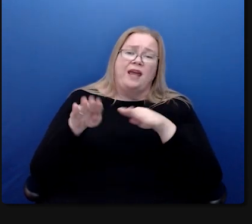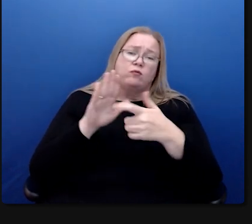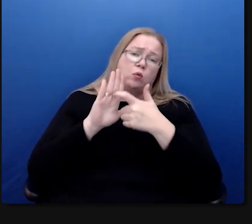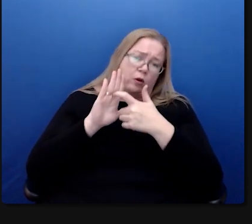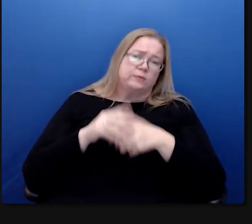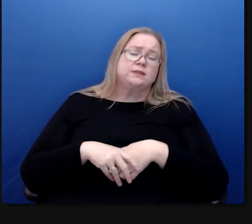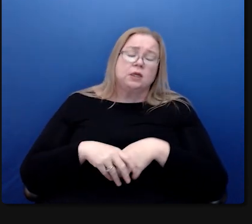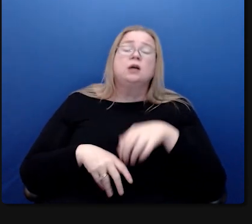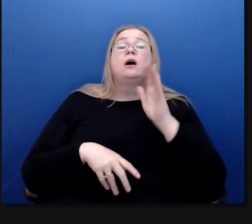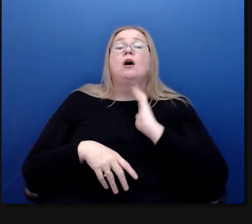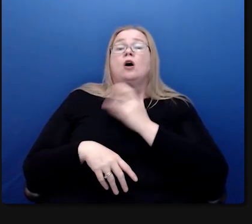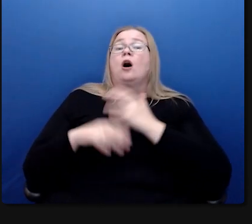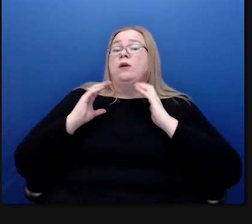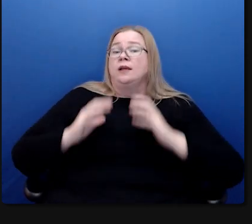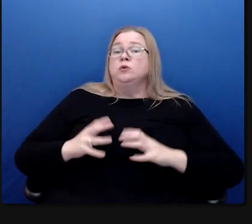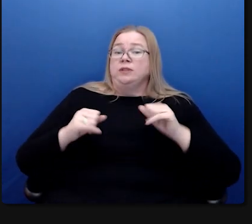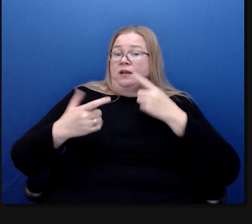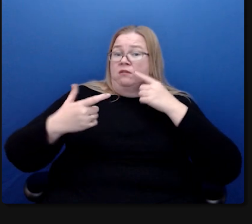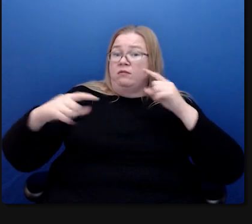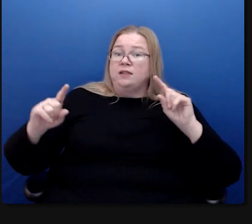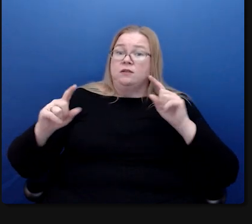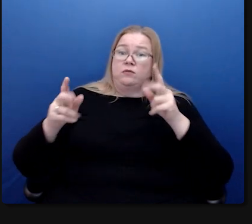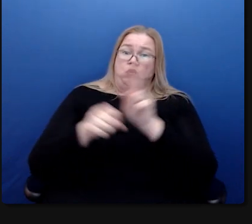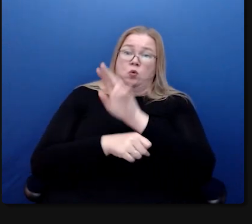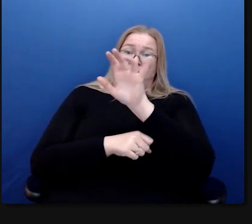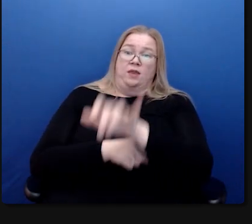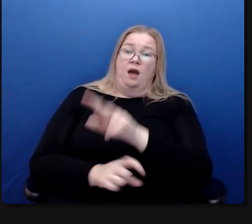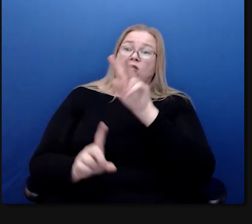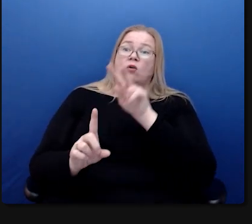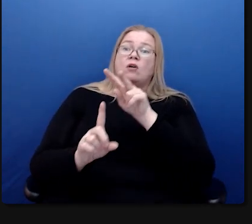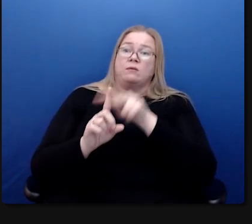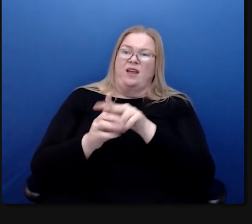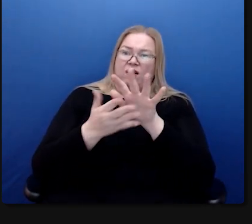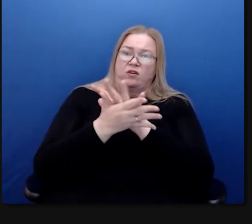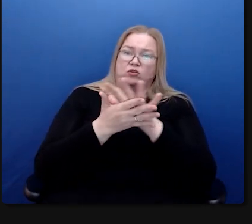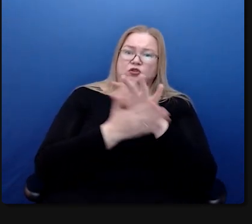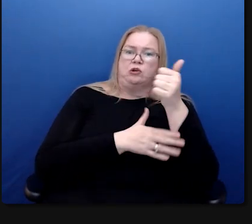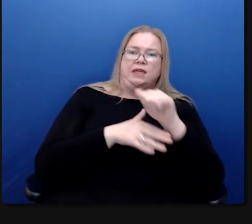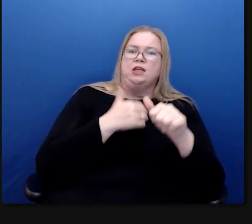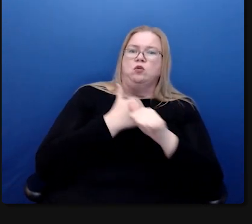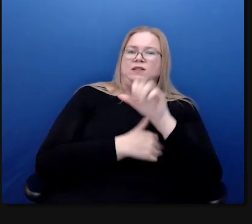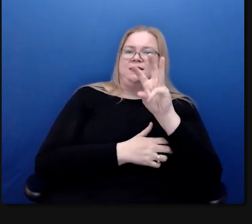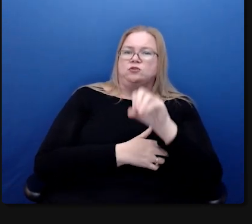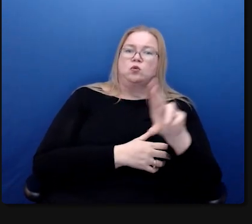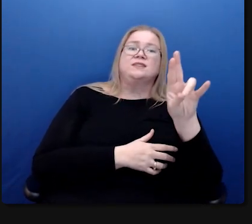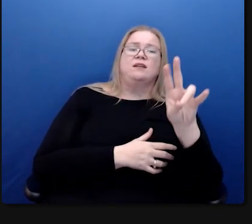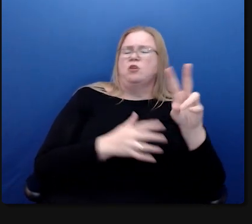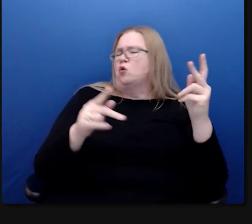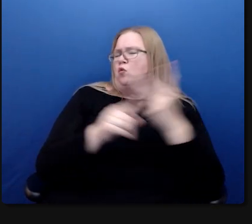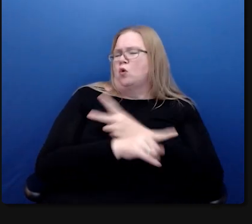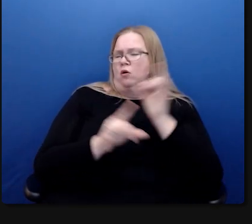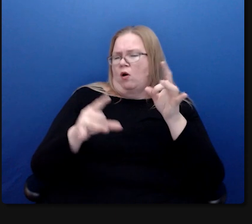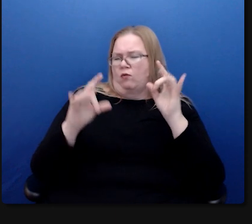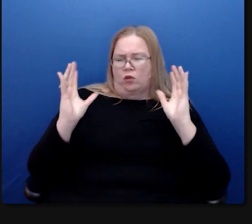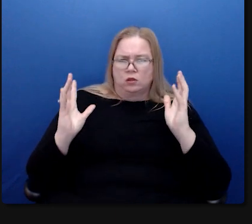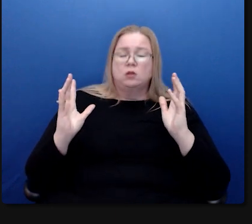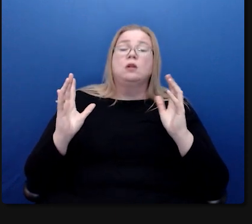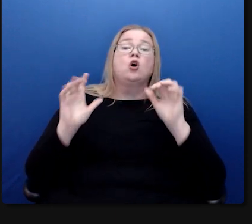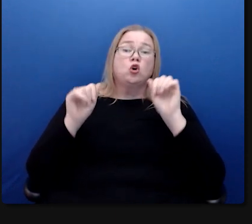So now that we have looked at that, I want to show you how our customers take all this text classification and drive